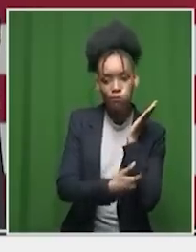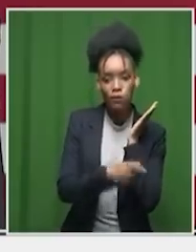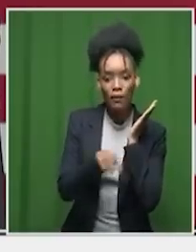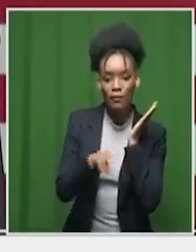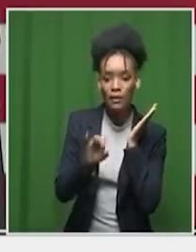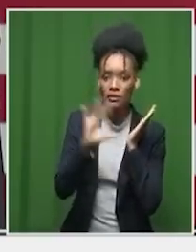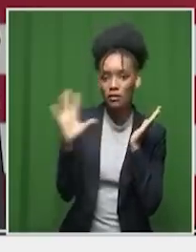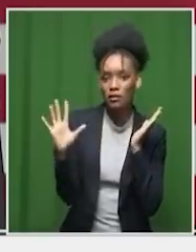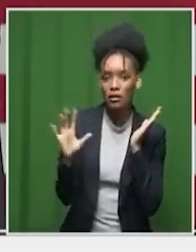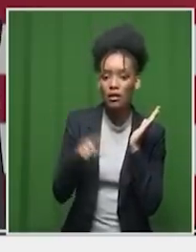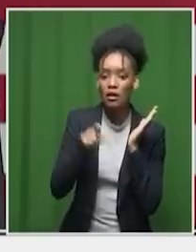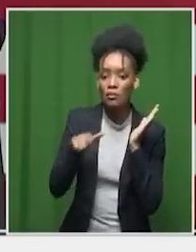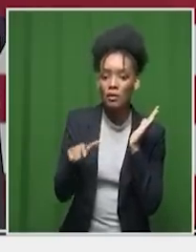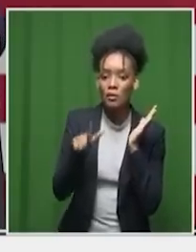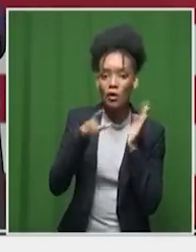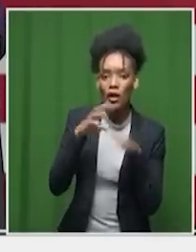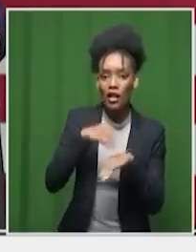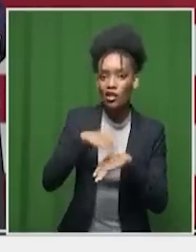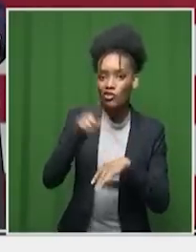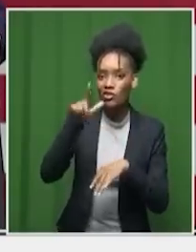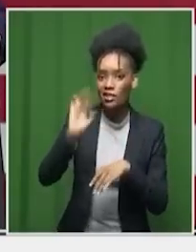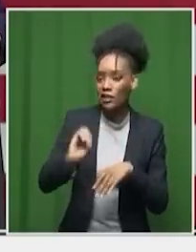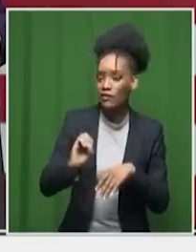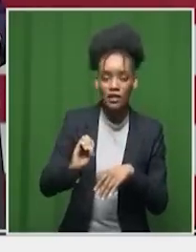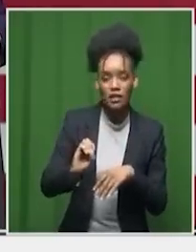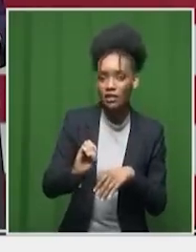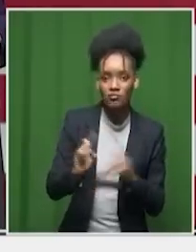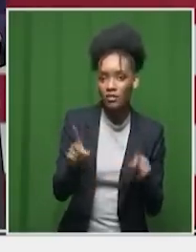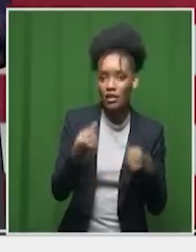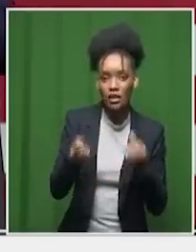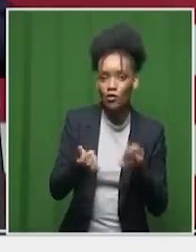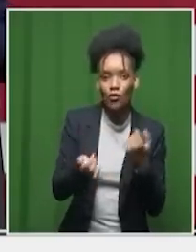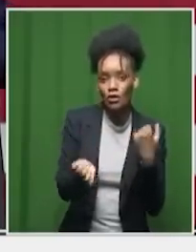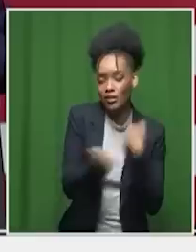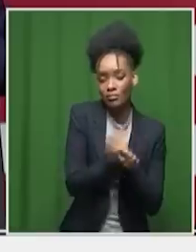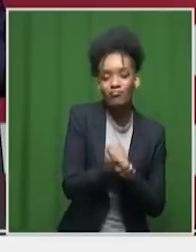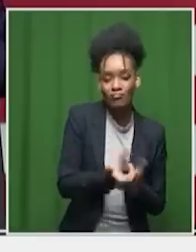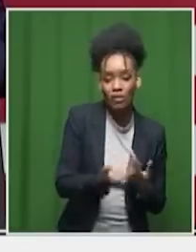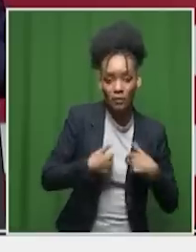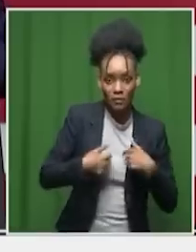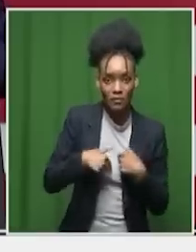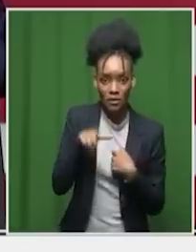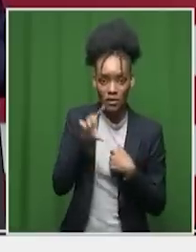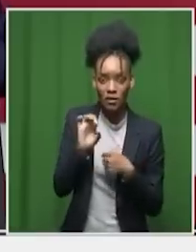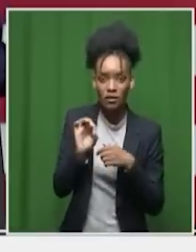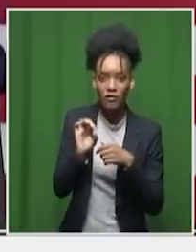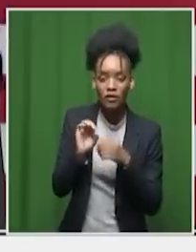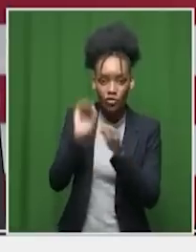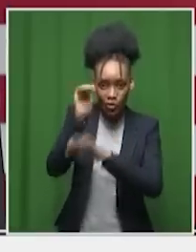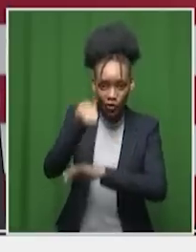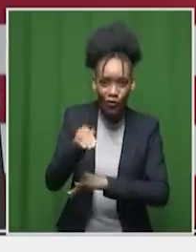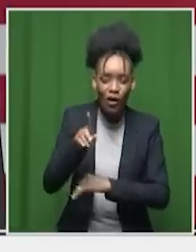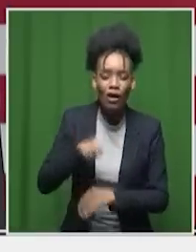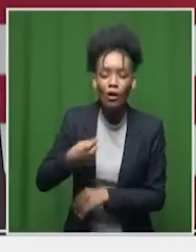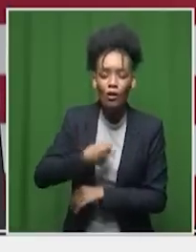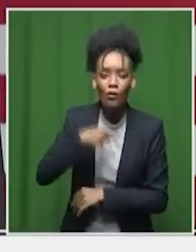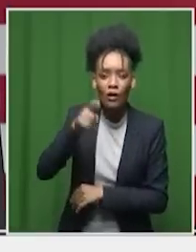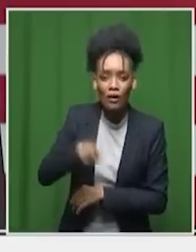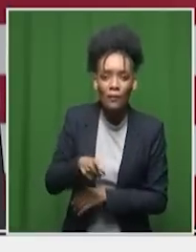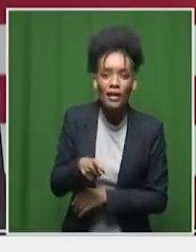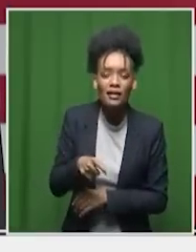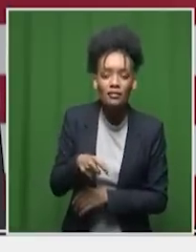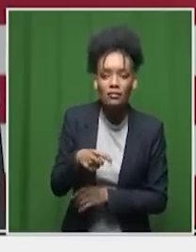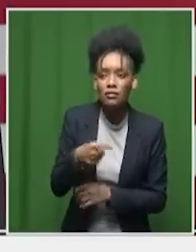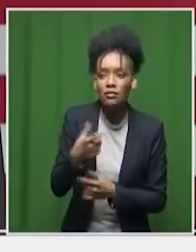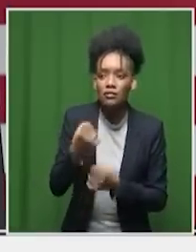office to people over 70. And I am over 70. So, okay. But I think we have to realize that there